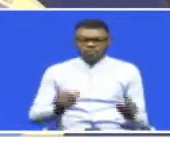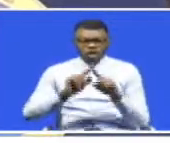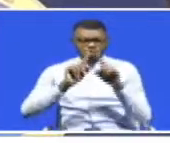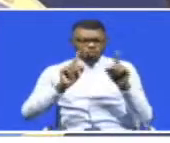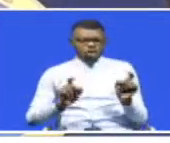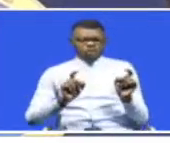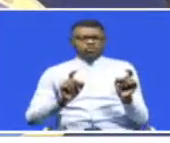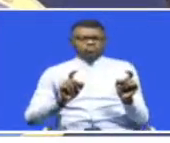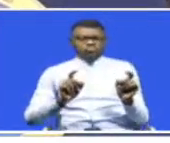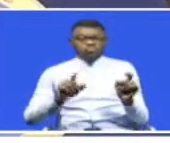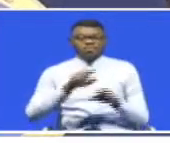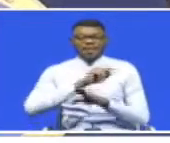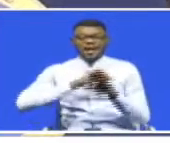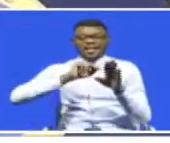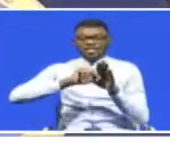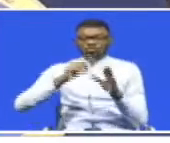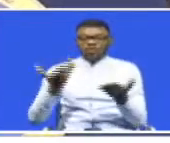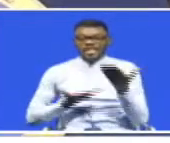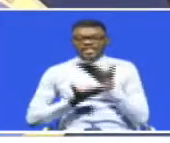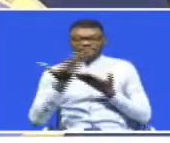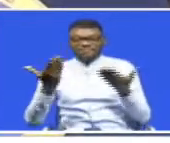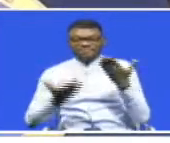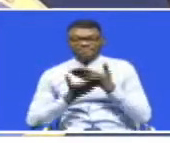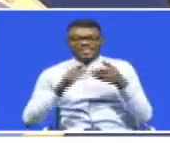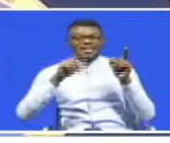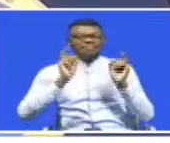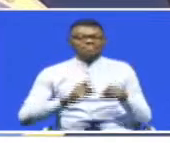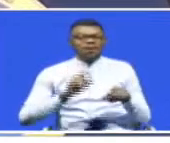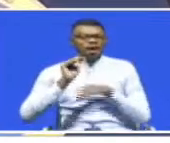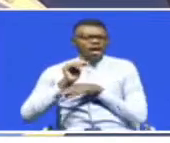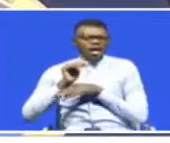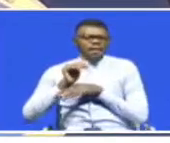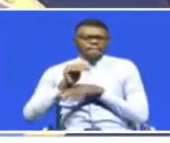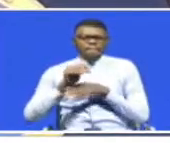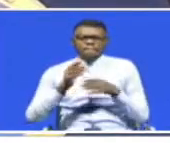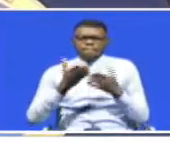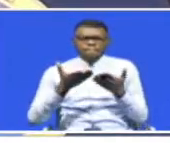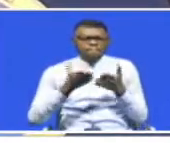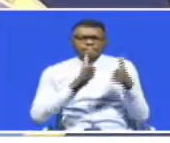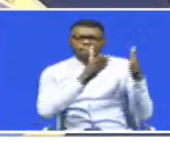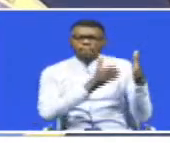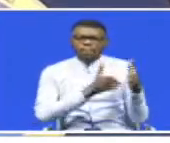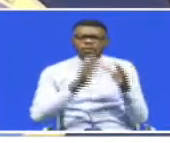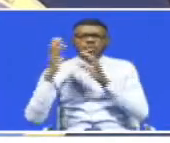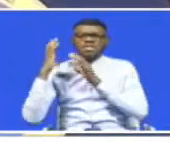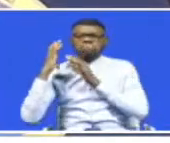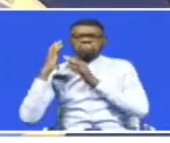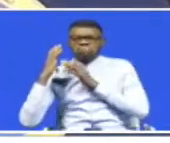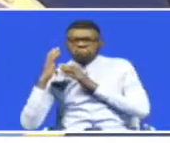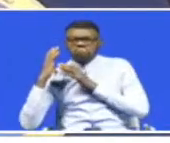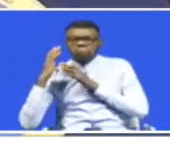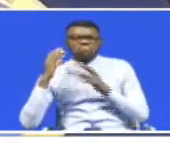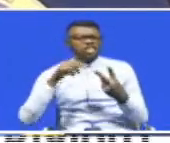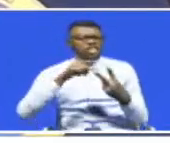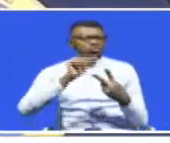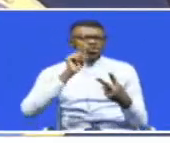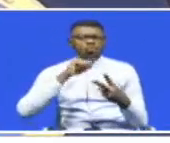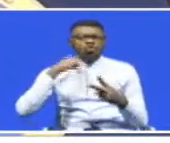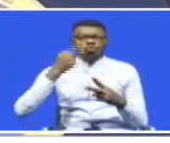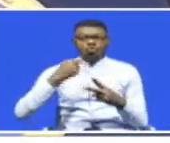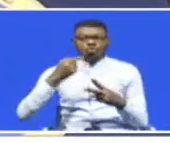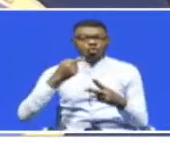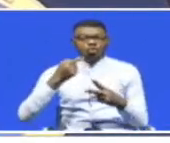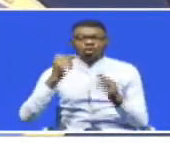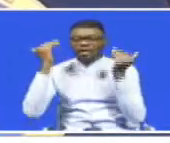the national conversation should therefore ask is who carried the burden of this choice? Was